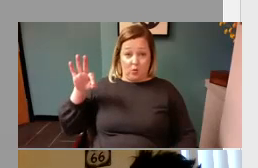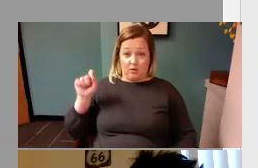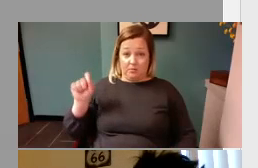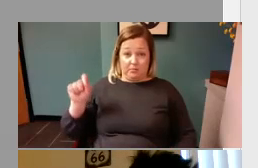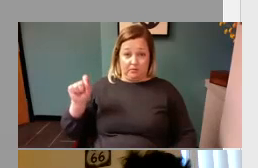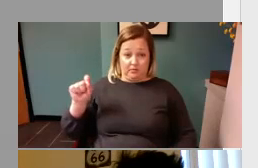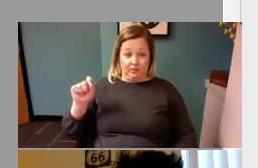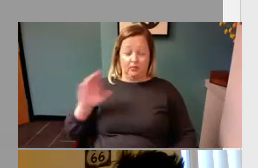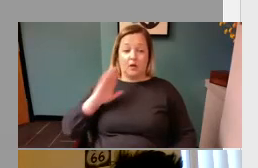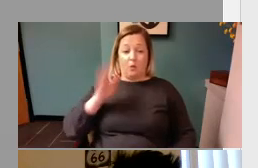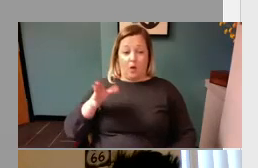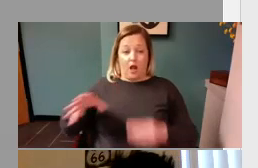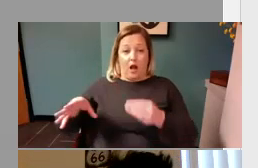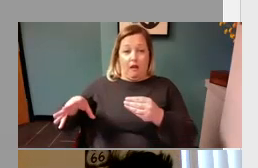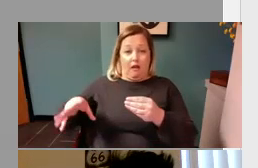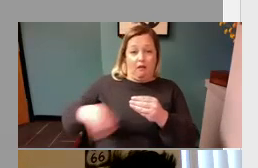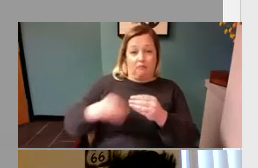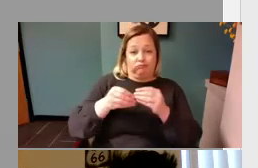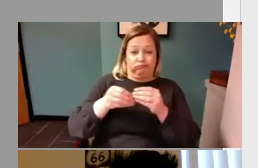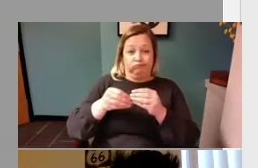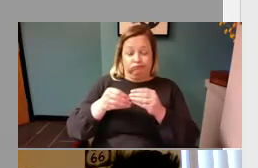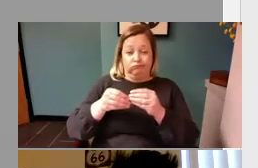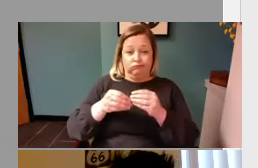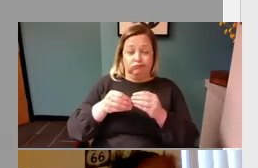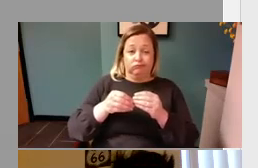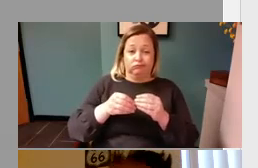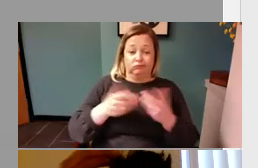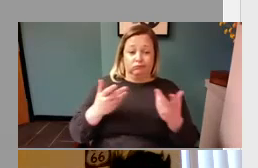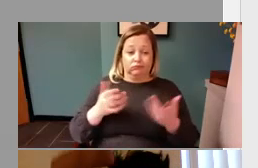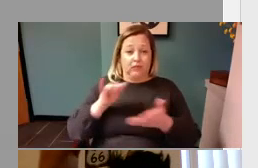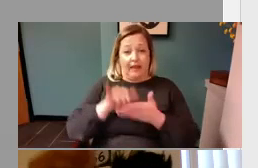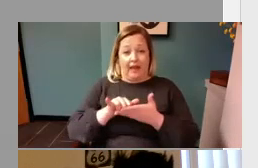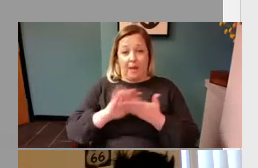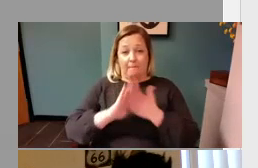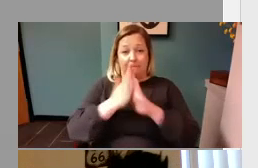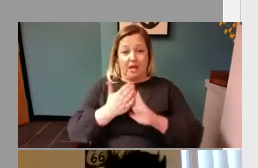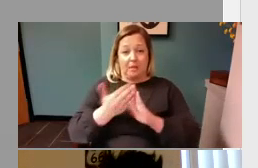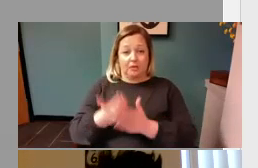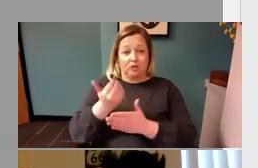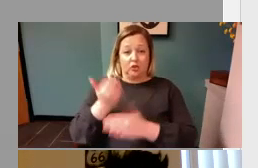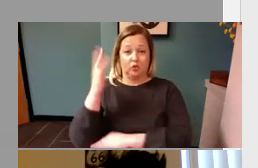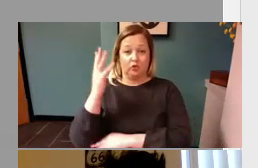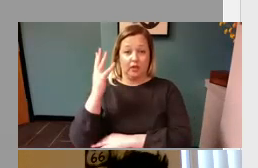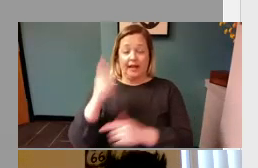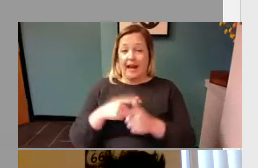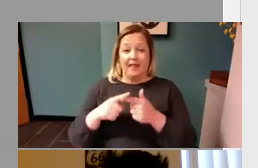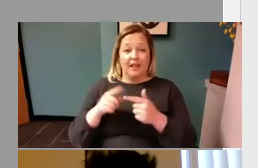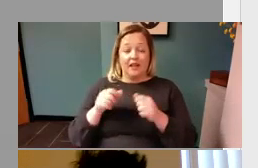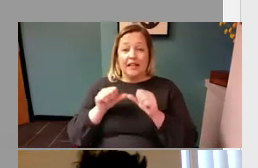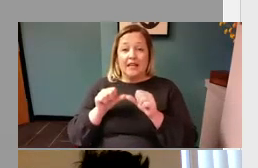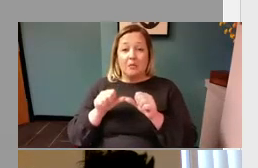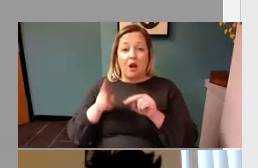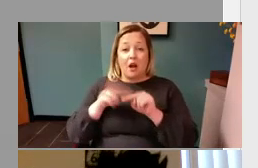particular edge to our set of edges, and that is the new tree, and we keep on increasing our exploration distance as